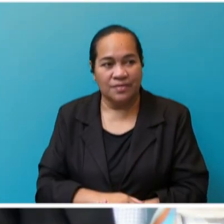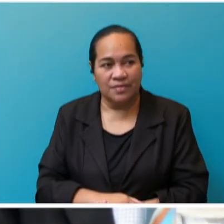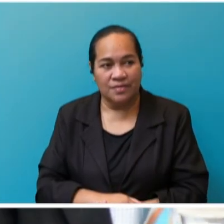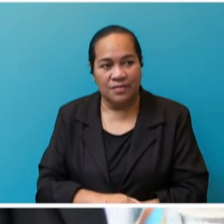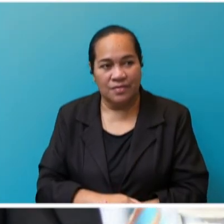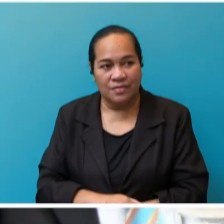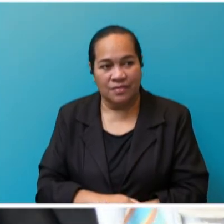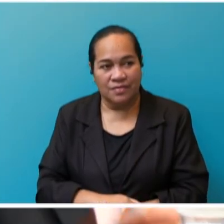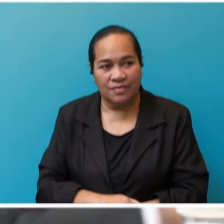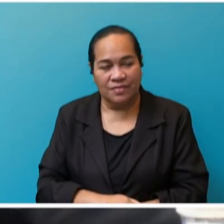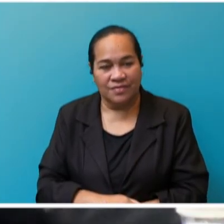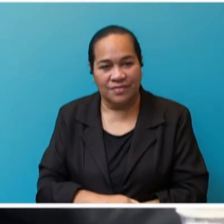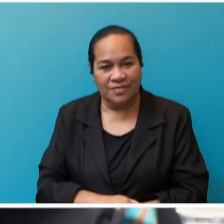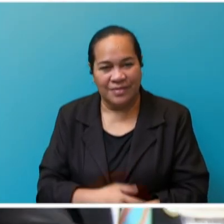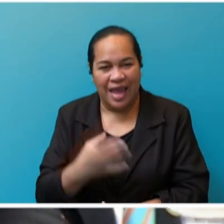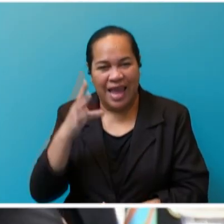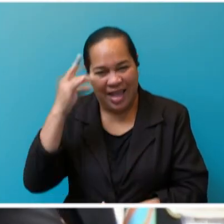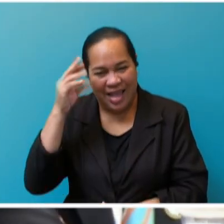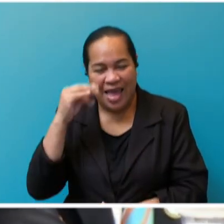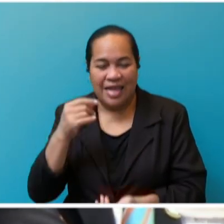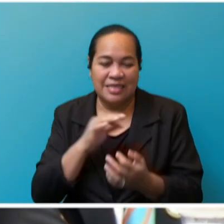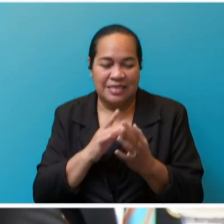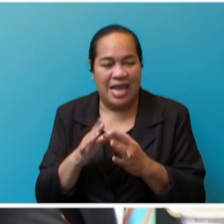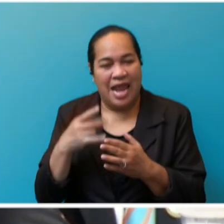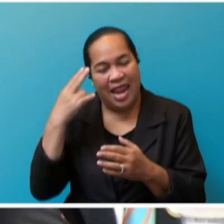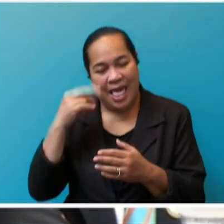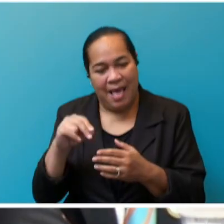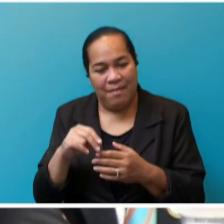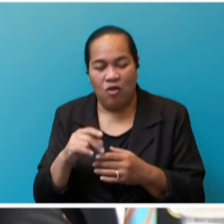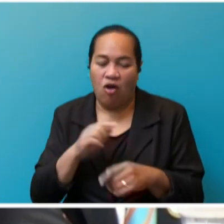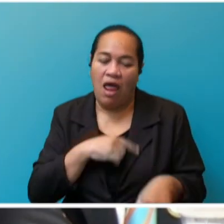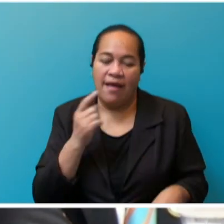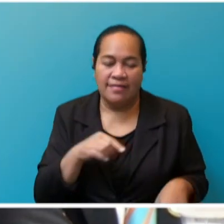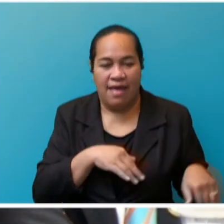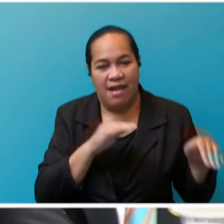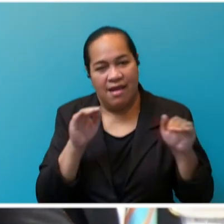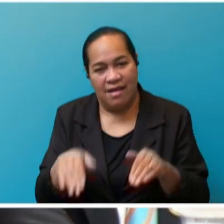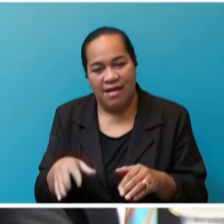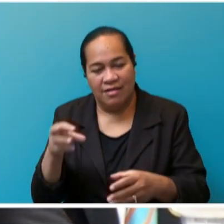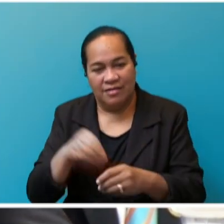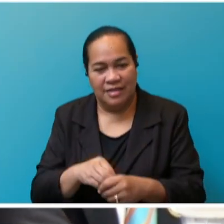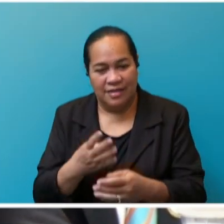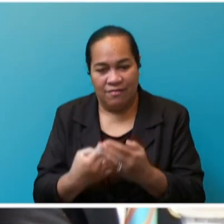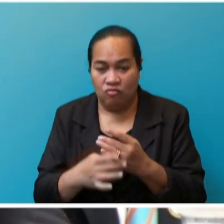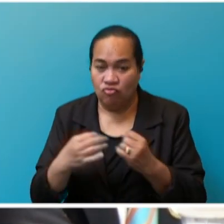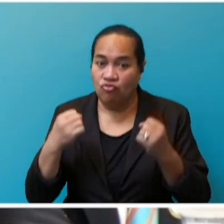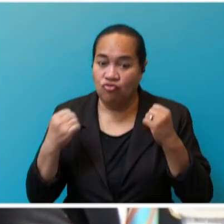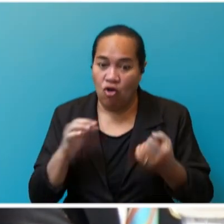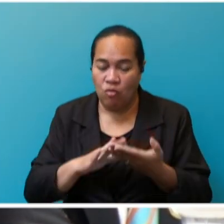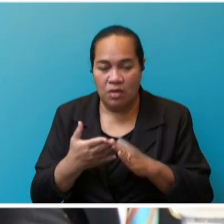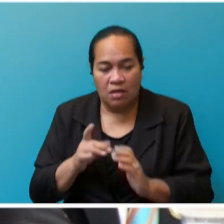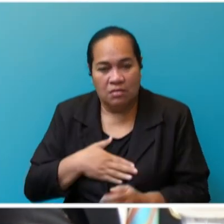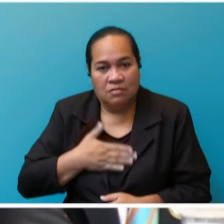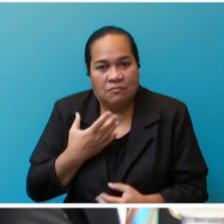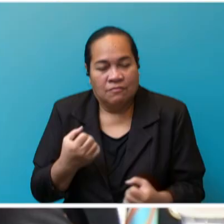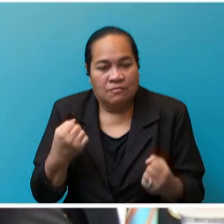Burotu, Namuamua, and Nukusere attended the event, reflecting a strong community interest and need for services